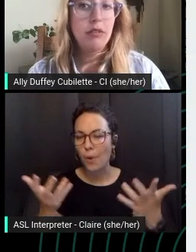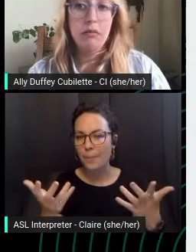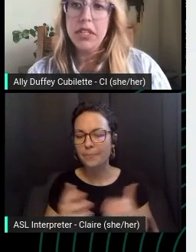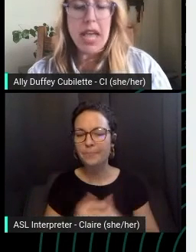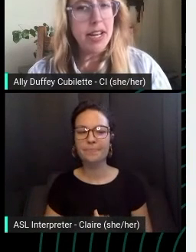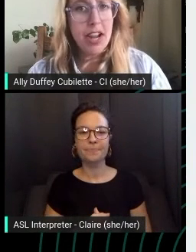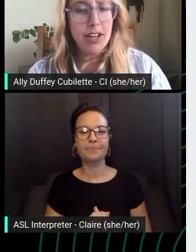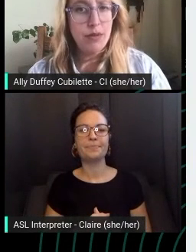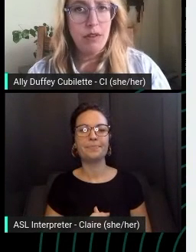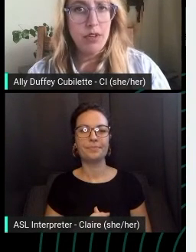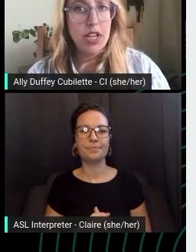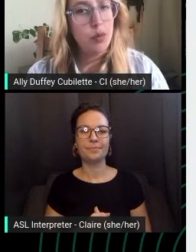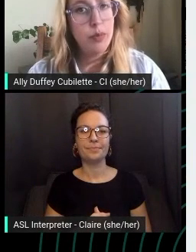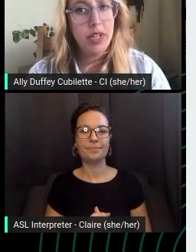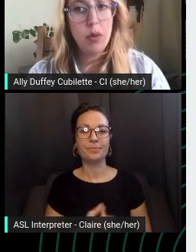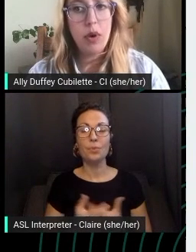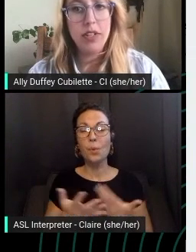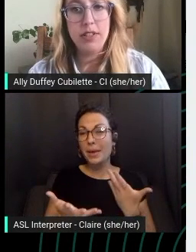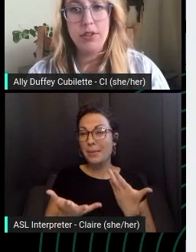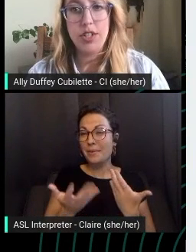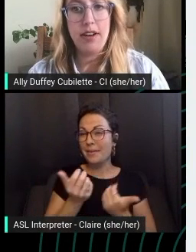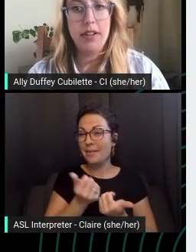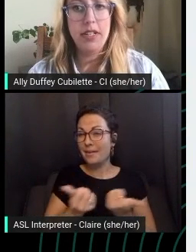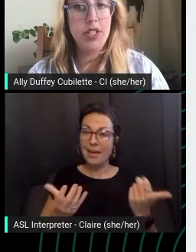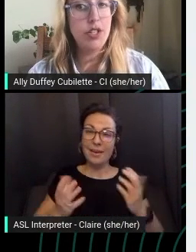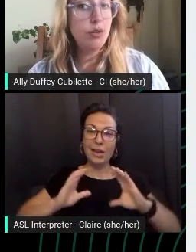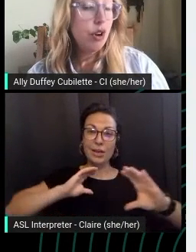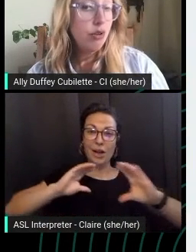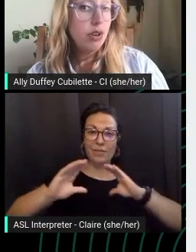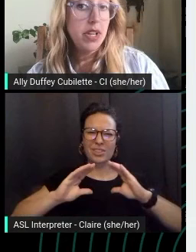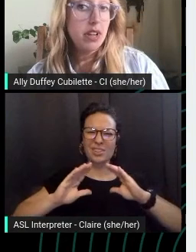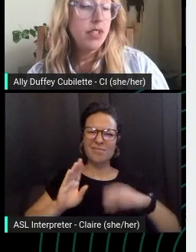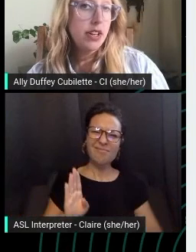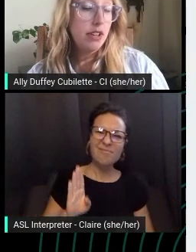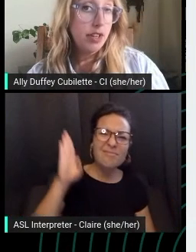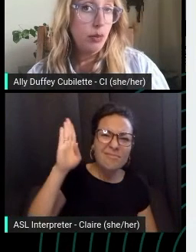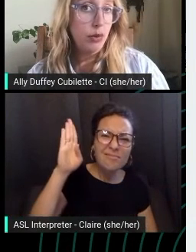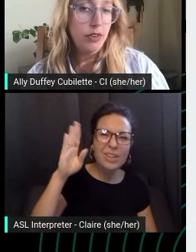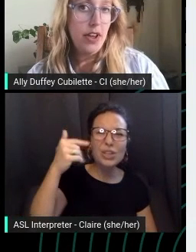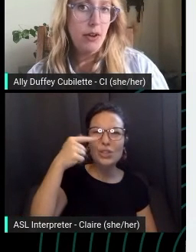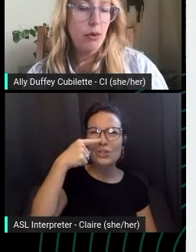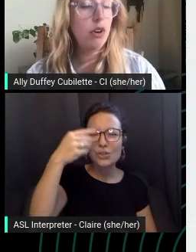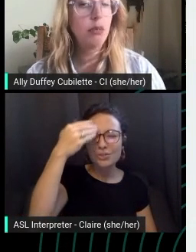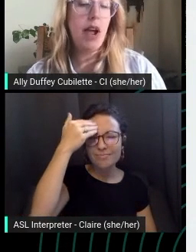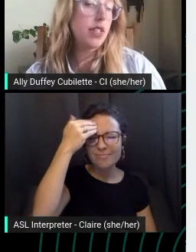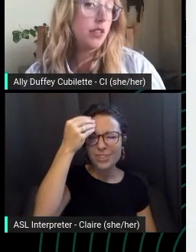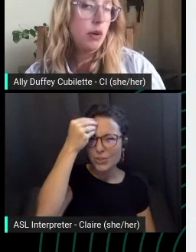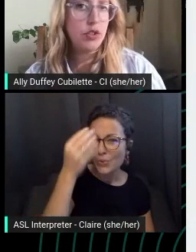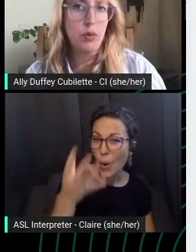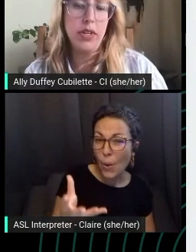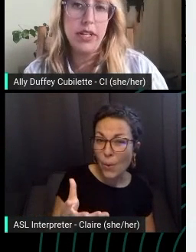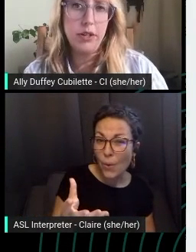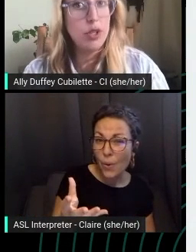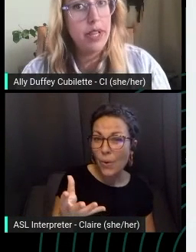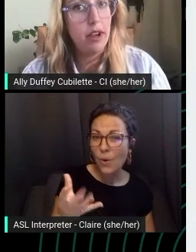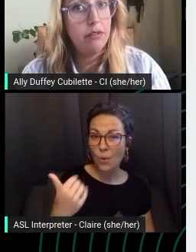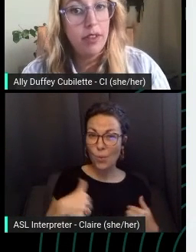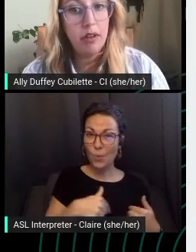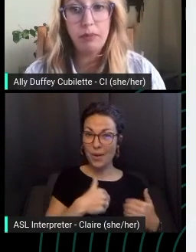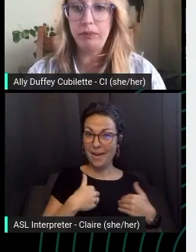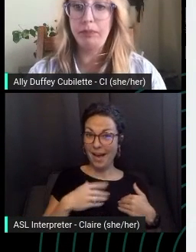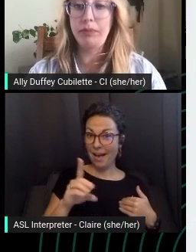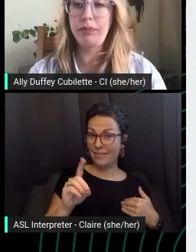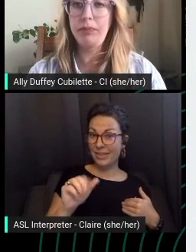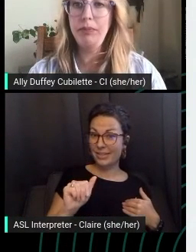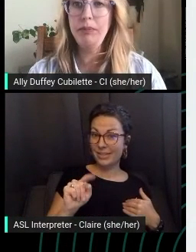or in really any kind of conversation, being the one to interject. Did you know that we have data available for that? Or asking the question, what data do we have for